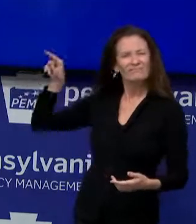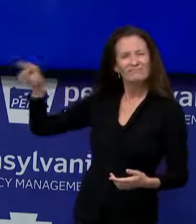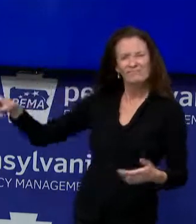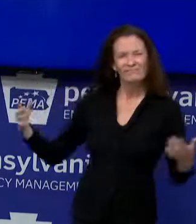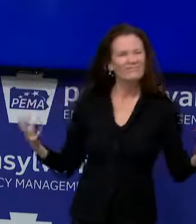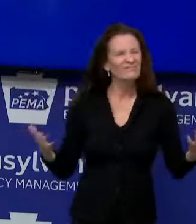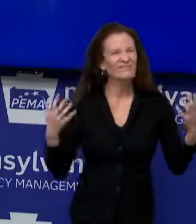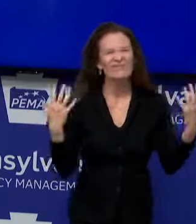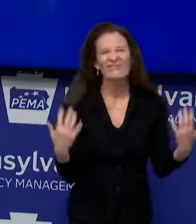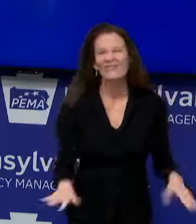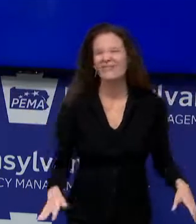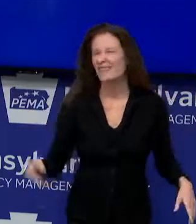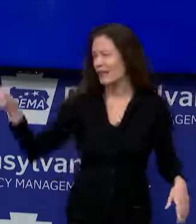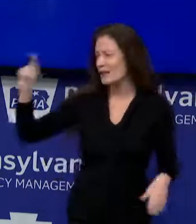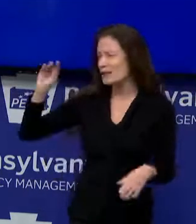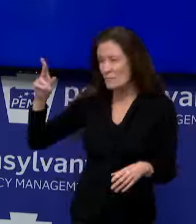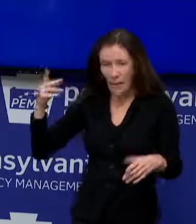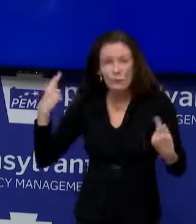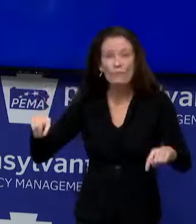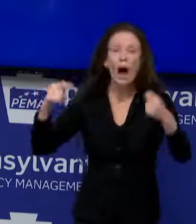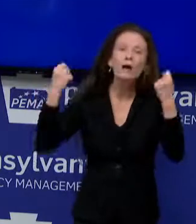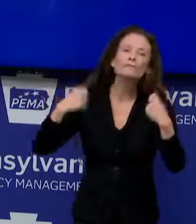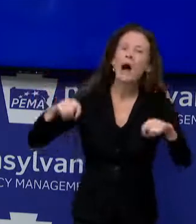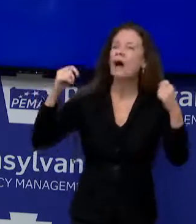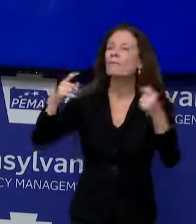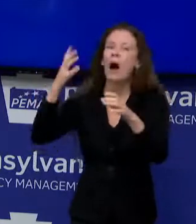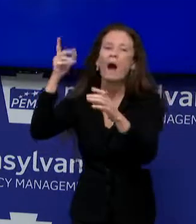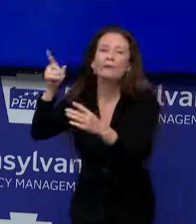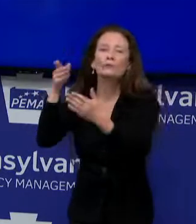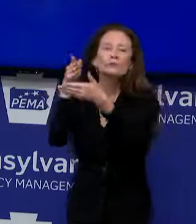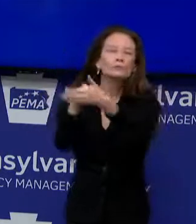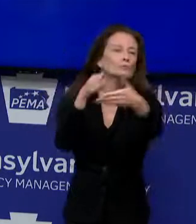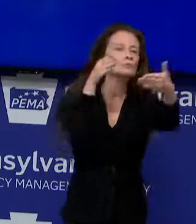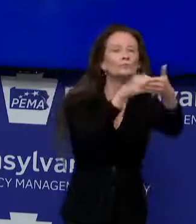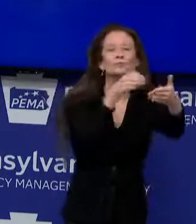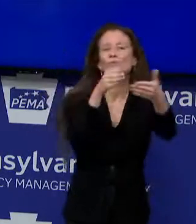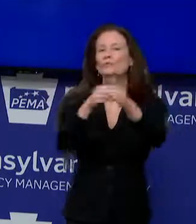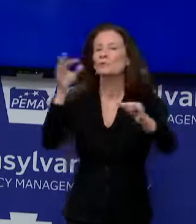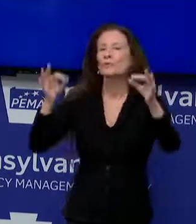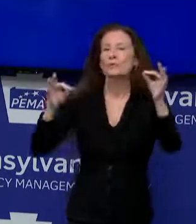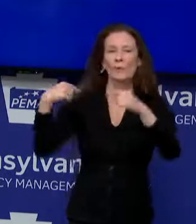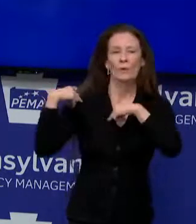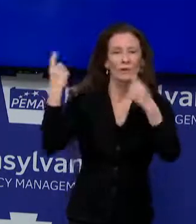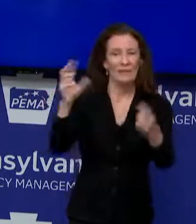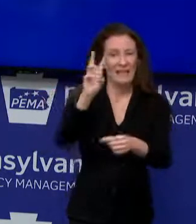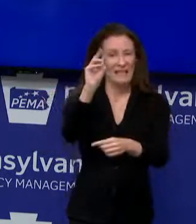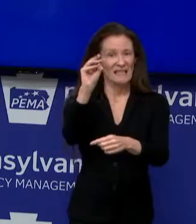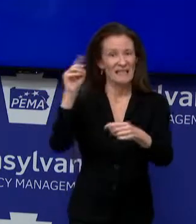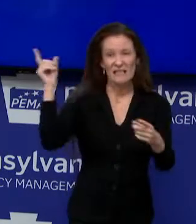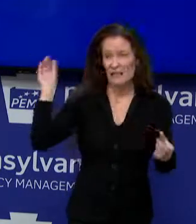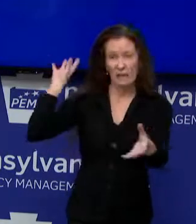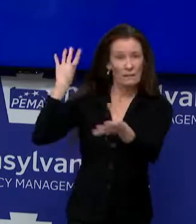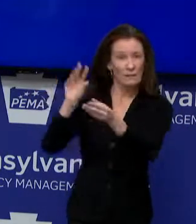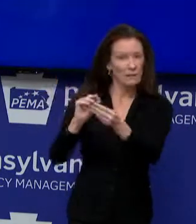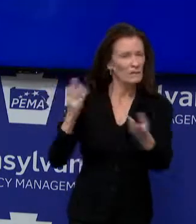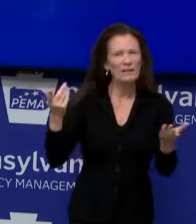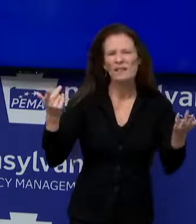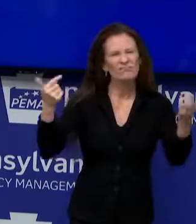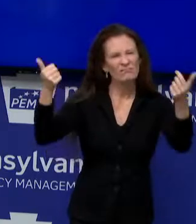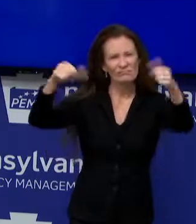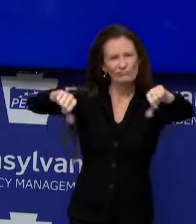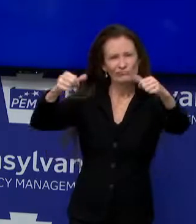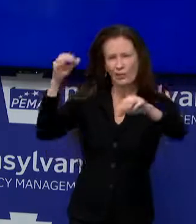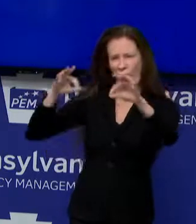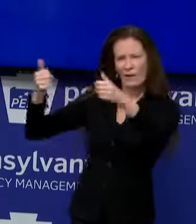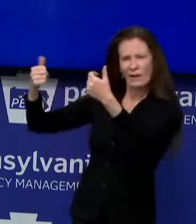evidence that fraud occurred during the election or while these votes were being counted. Fact checkers, election